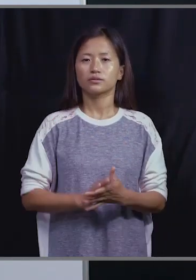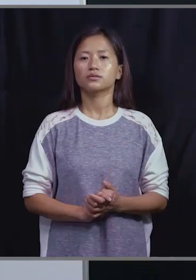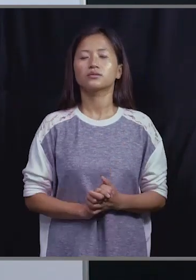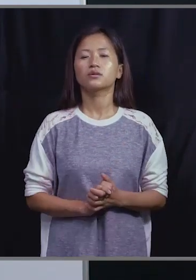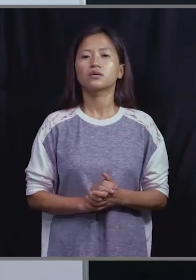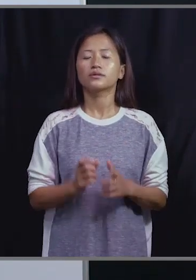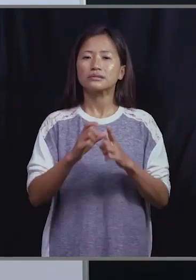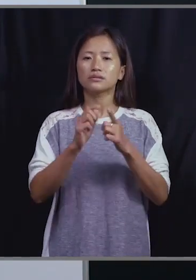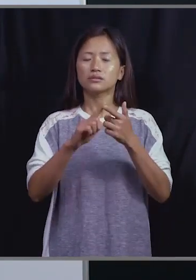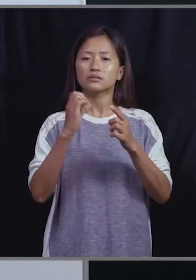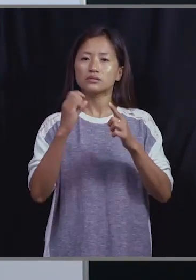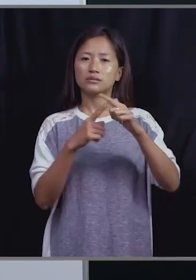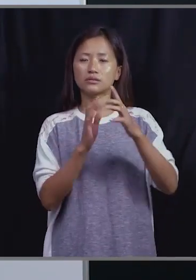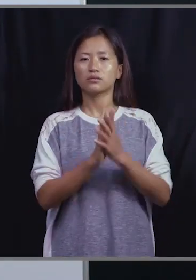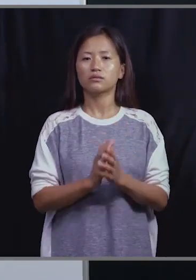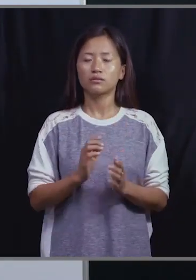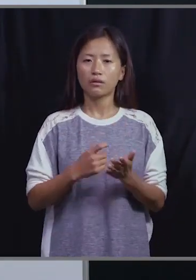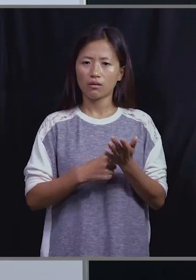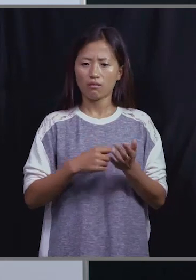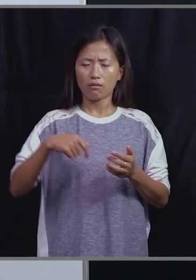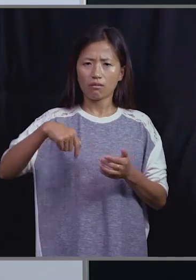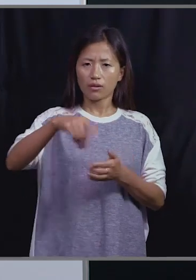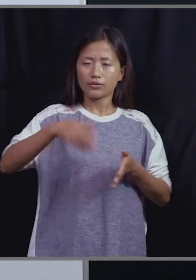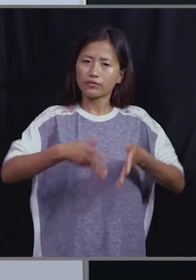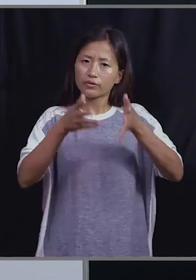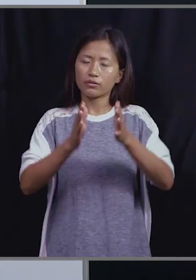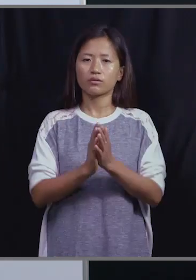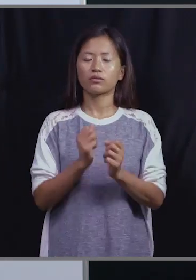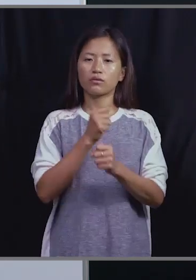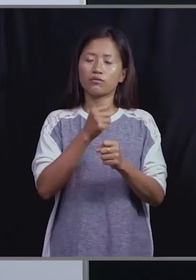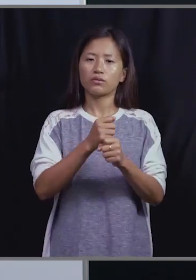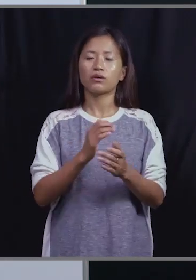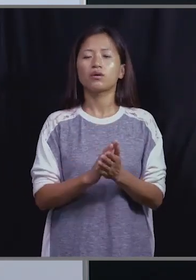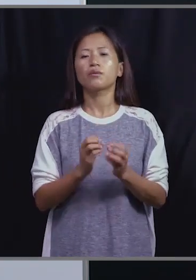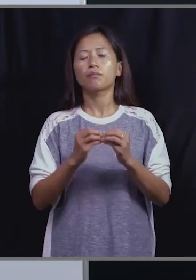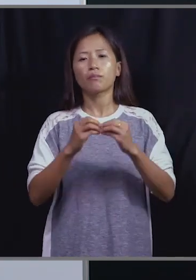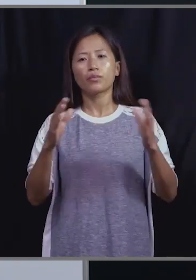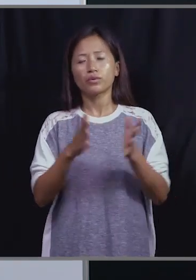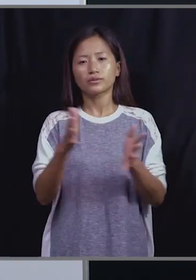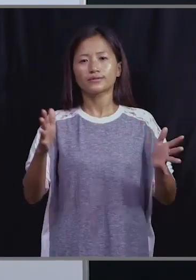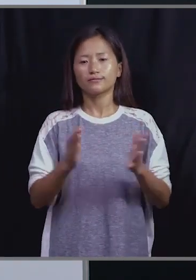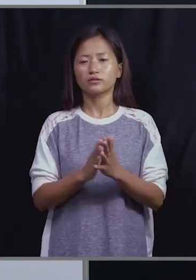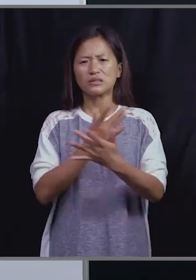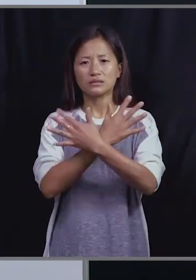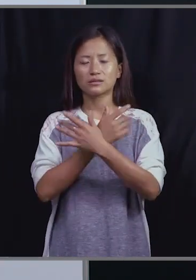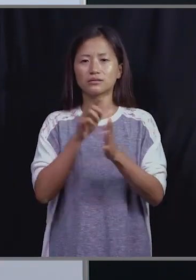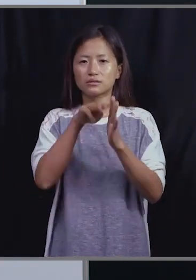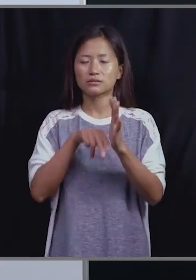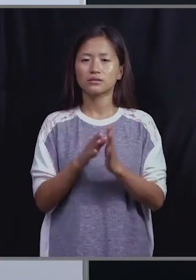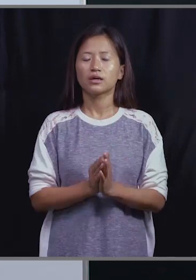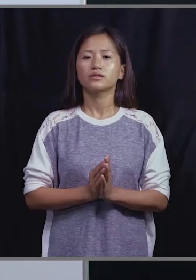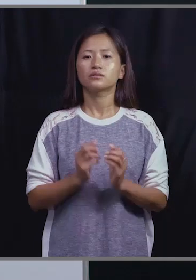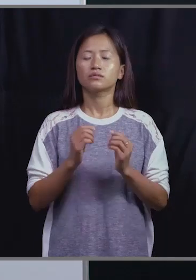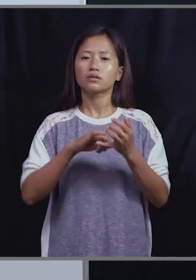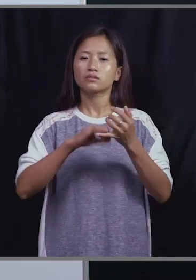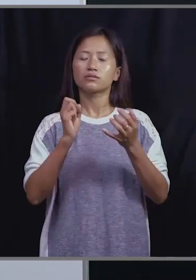his dictatorial way of running the government brought chaos and restlessness in Soviet Union.